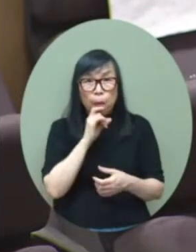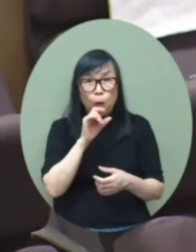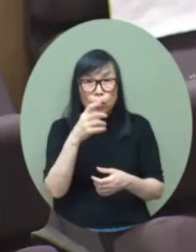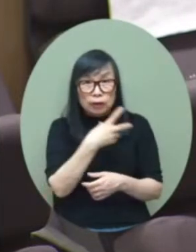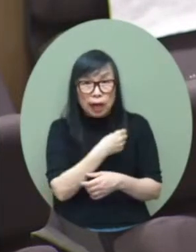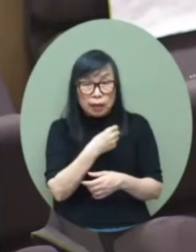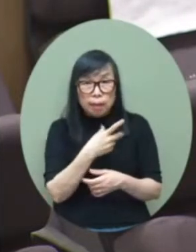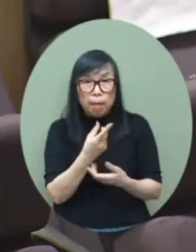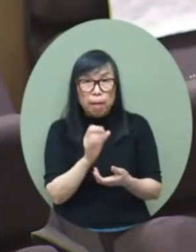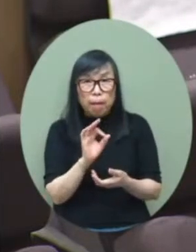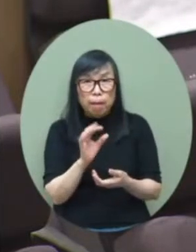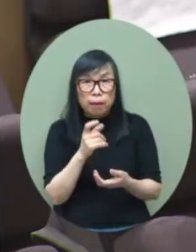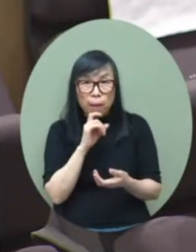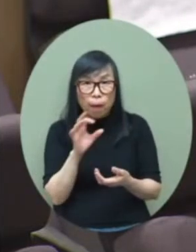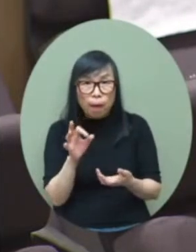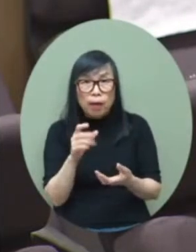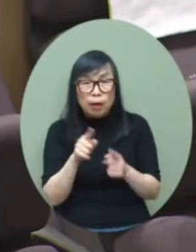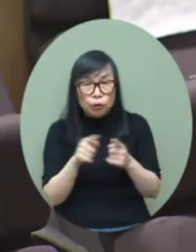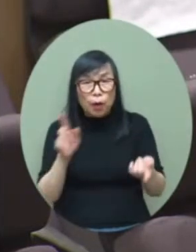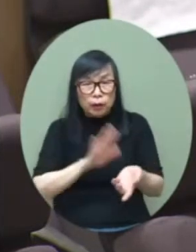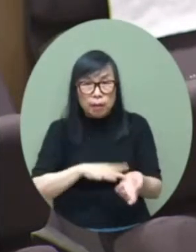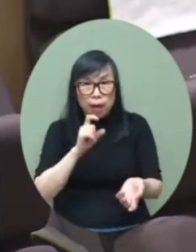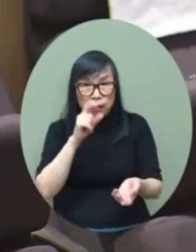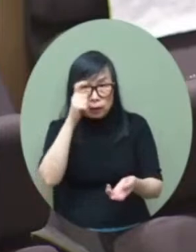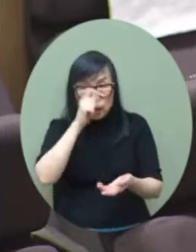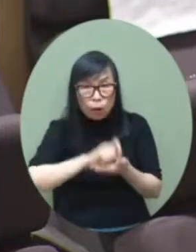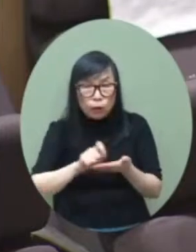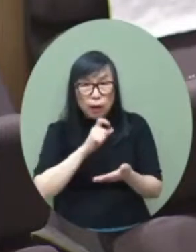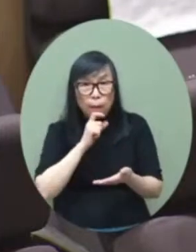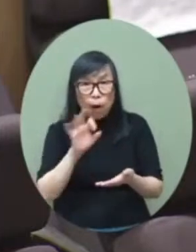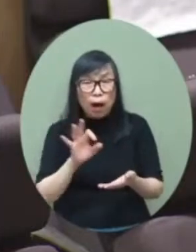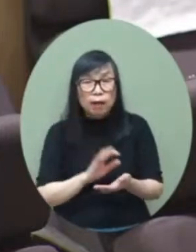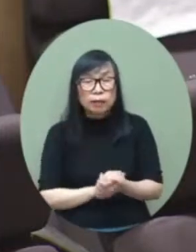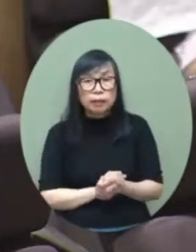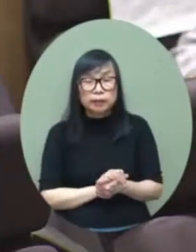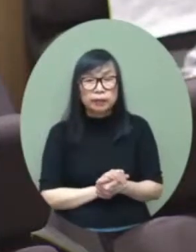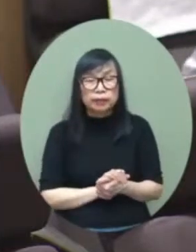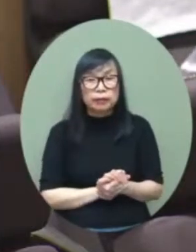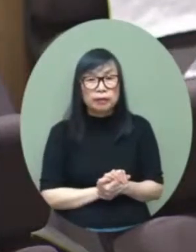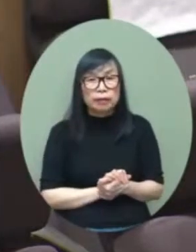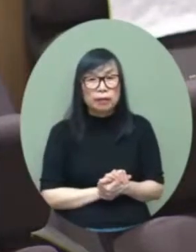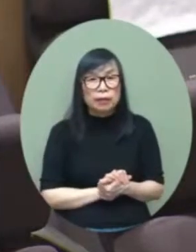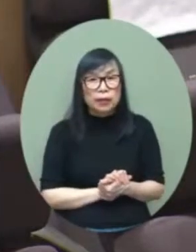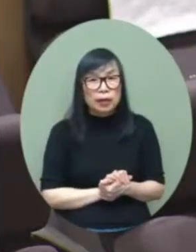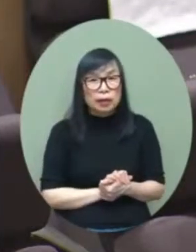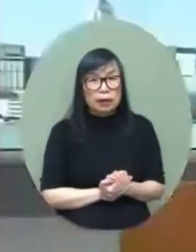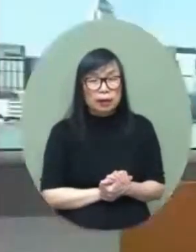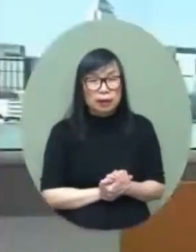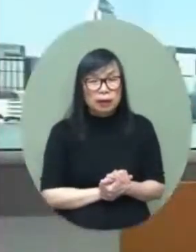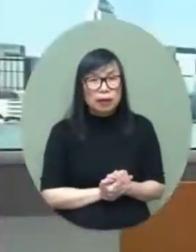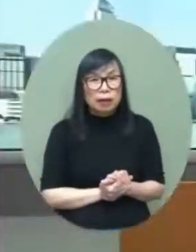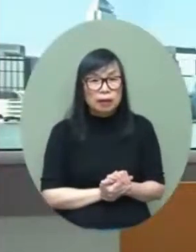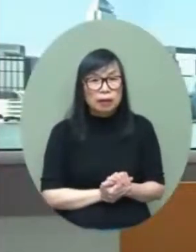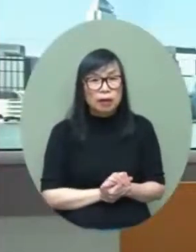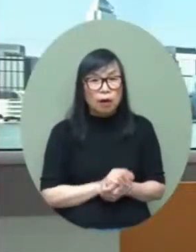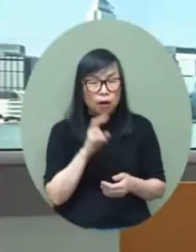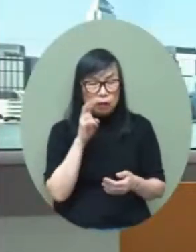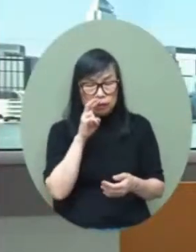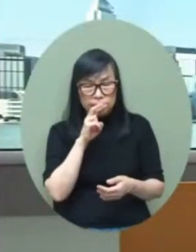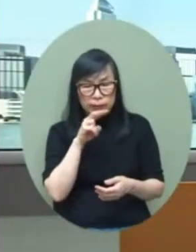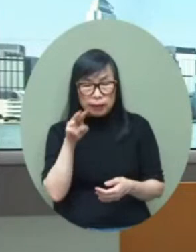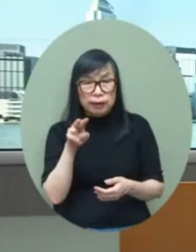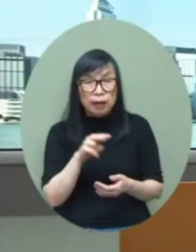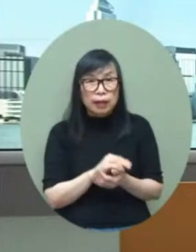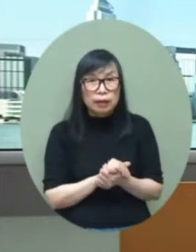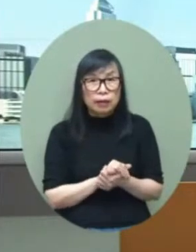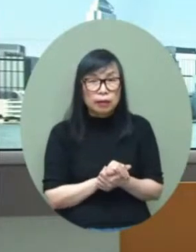3 jabs, 2 jabs? And for the one who passed away with no vaccination record, was she suffering from any chronic